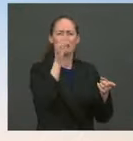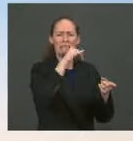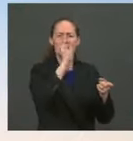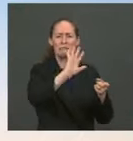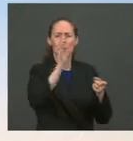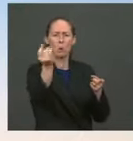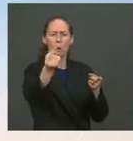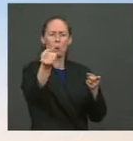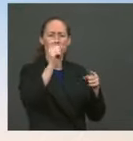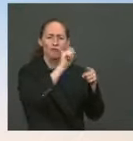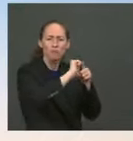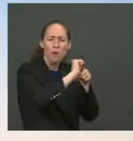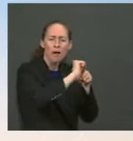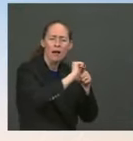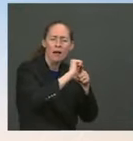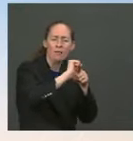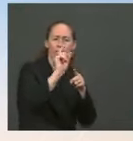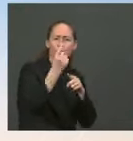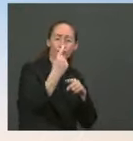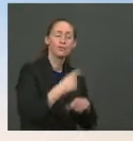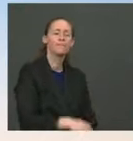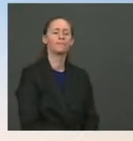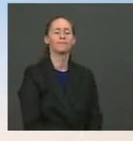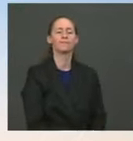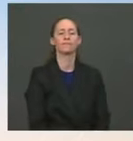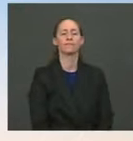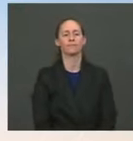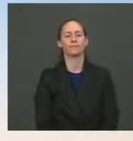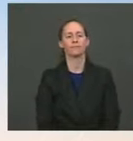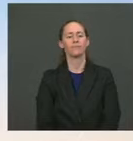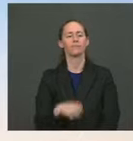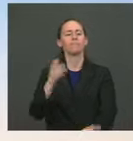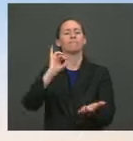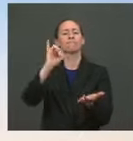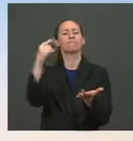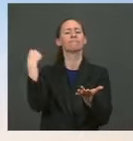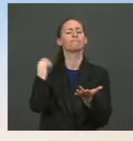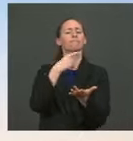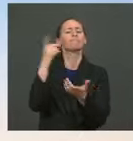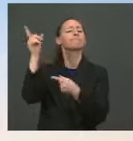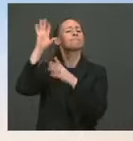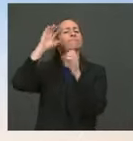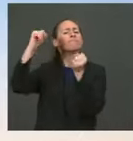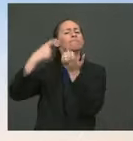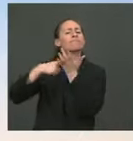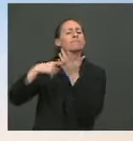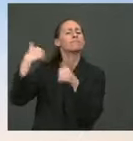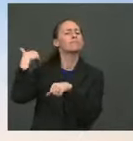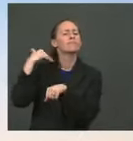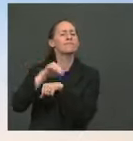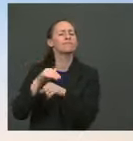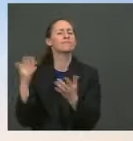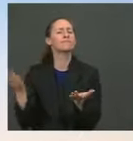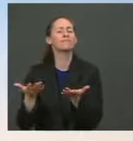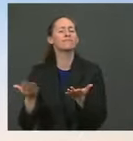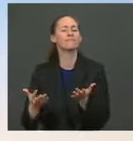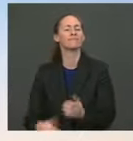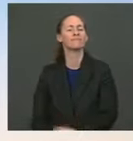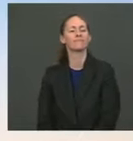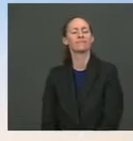he identified like the Brent Spence Bridge as a major example of a project he expects to get funding, right?